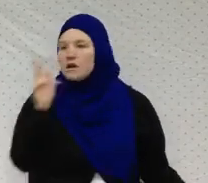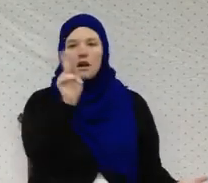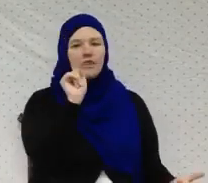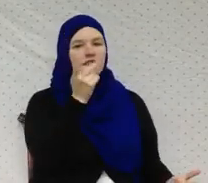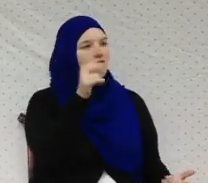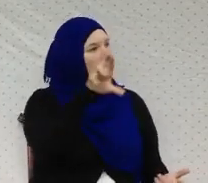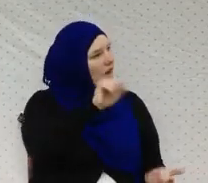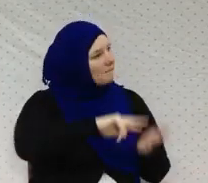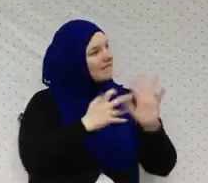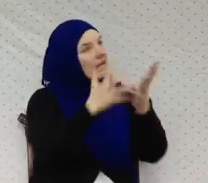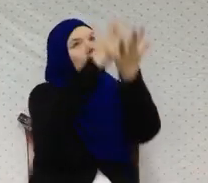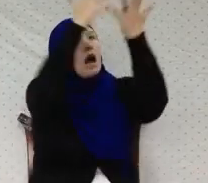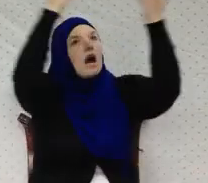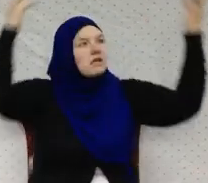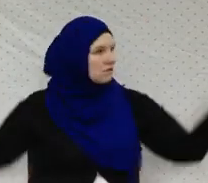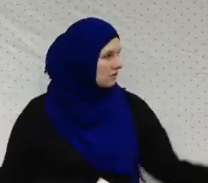lot.